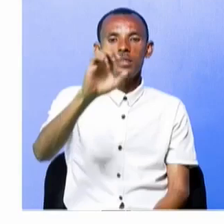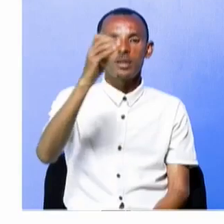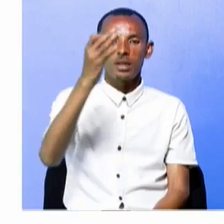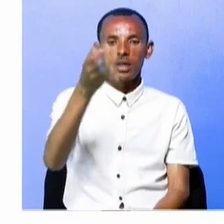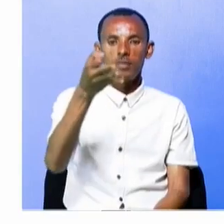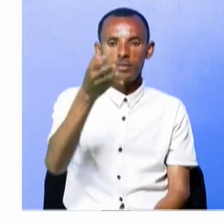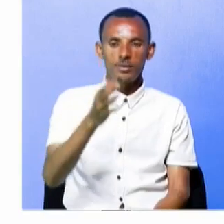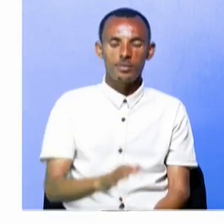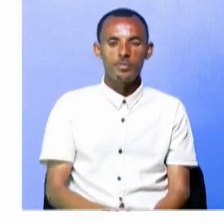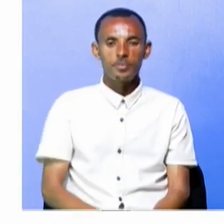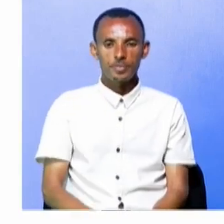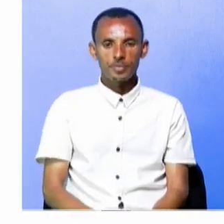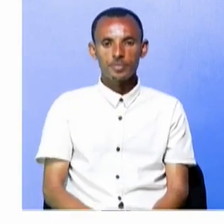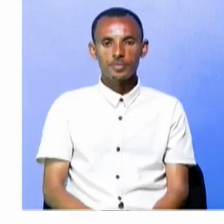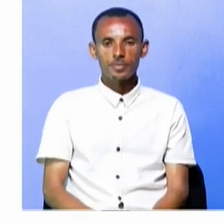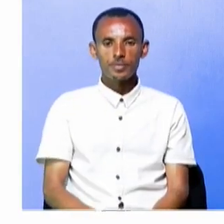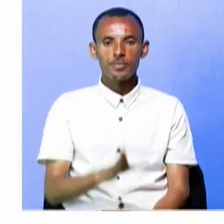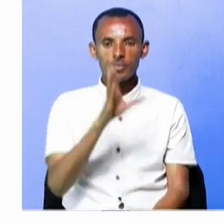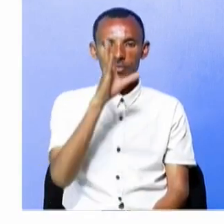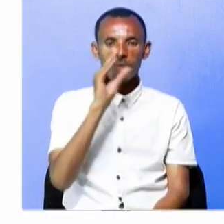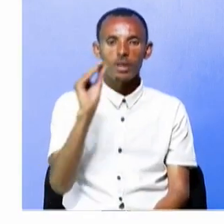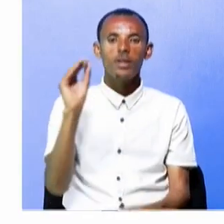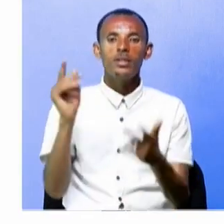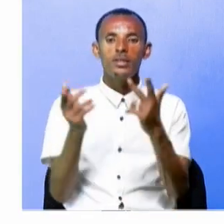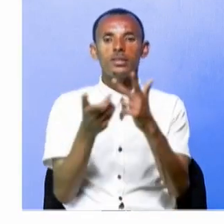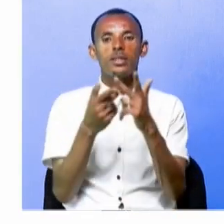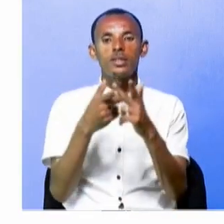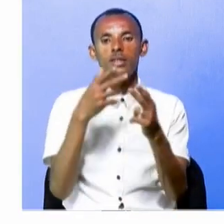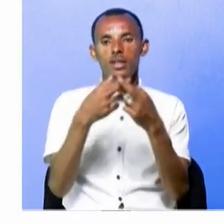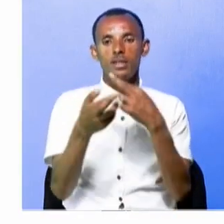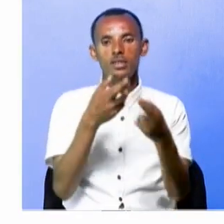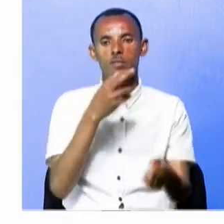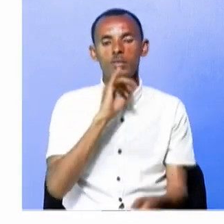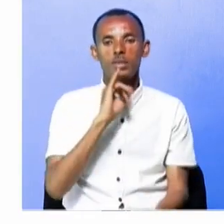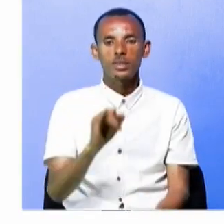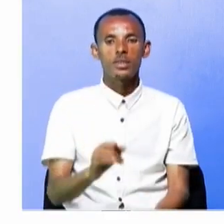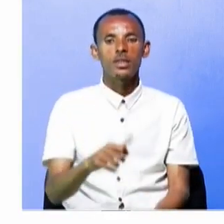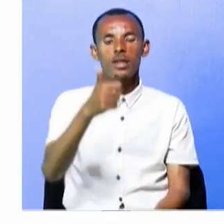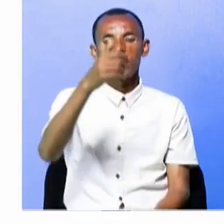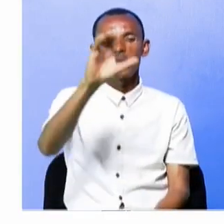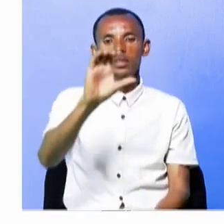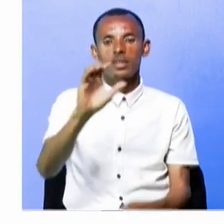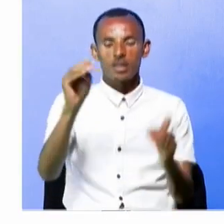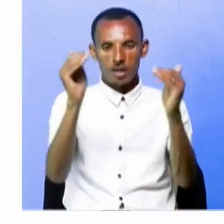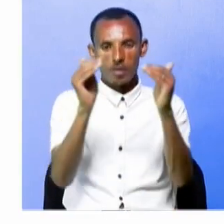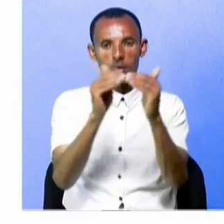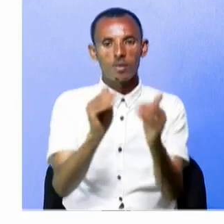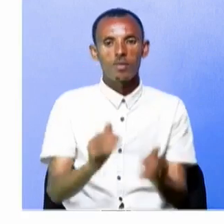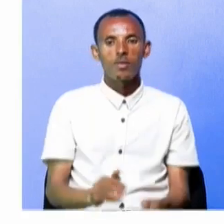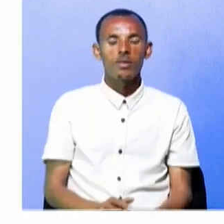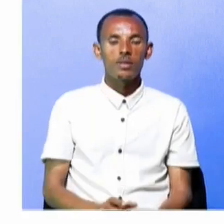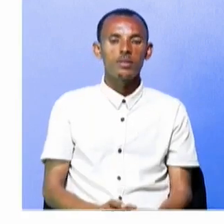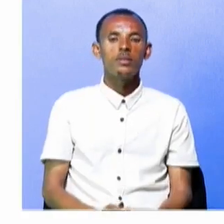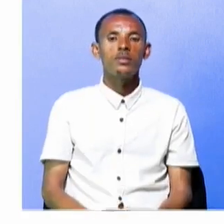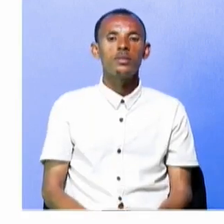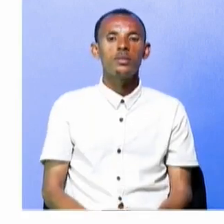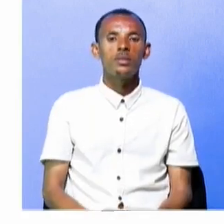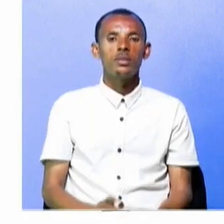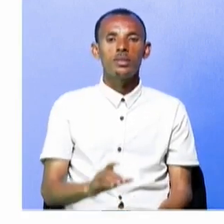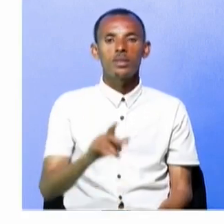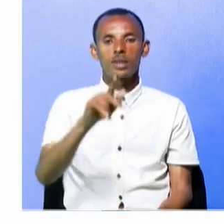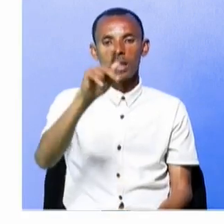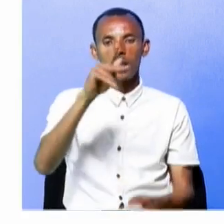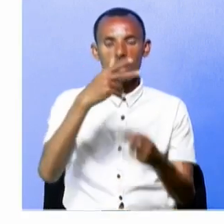EF. And the third relationship is AC is equals to